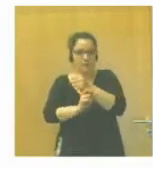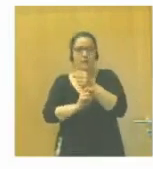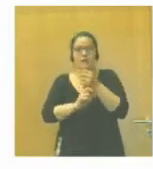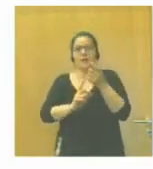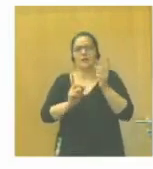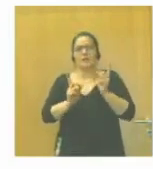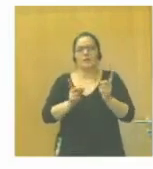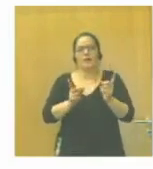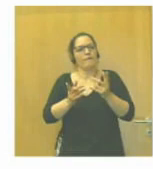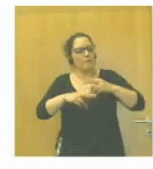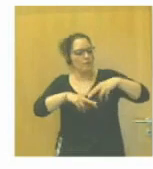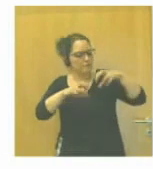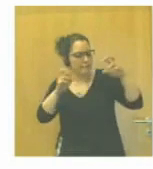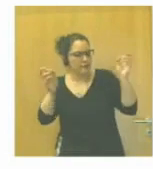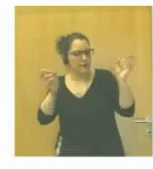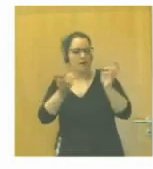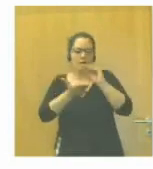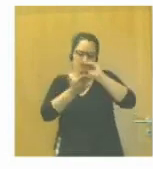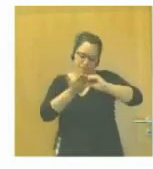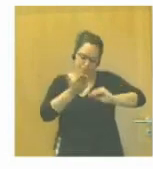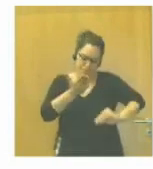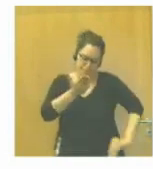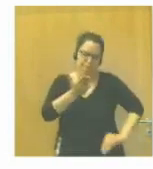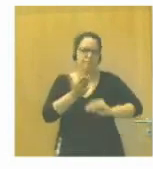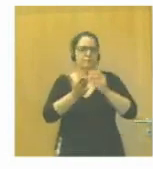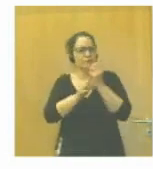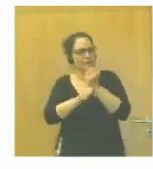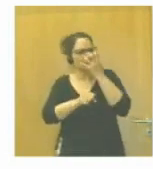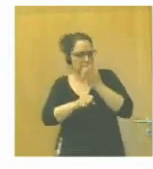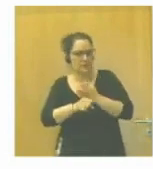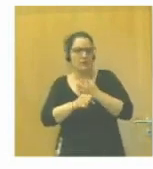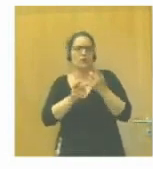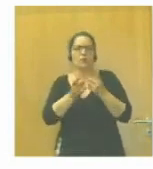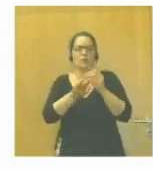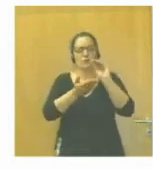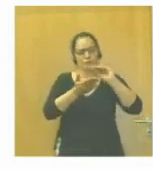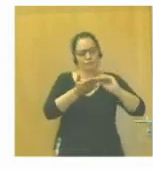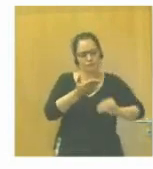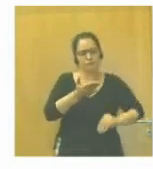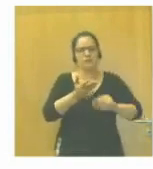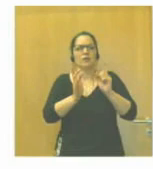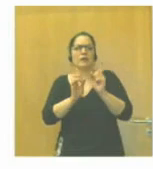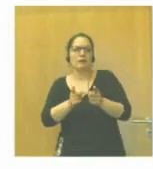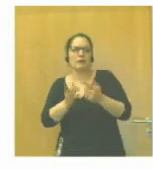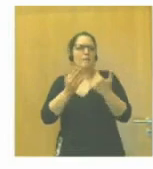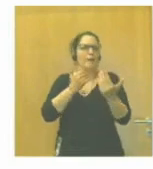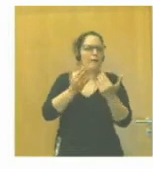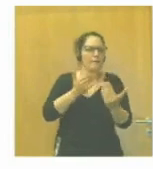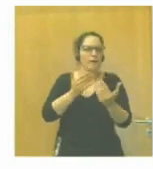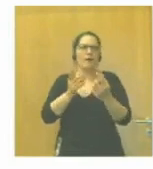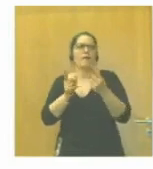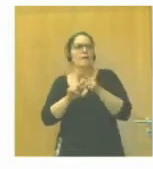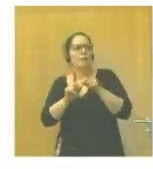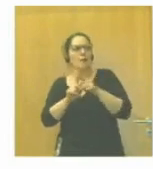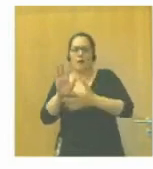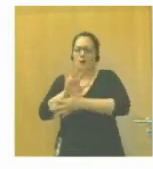we say we're doing? We have to have strategies that are aimed at the regional level, the community level, the local level, the family level, the individual